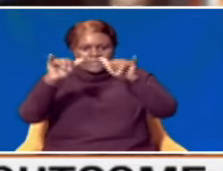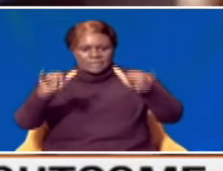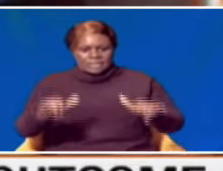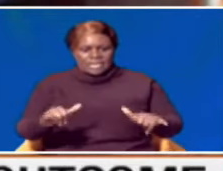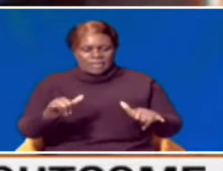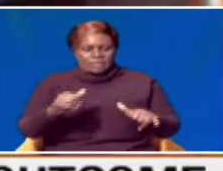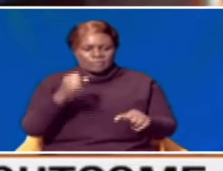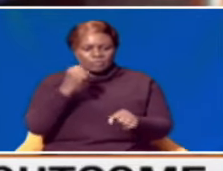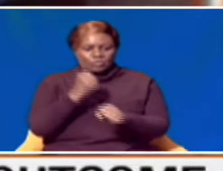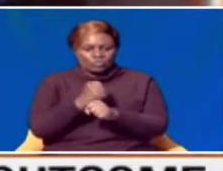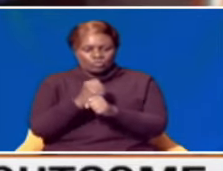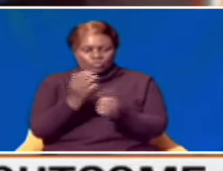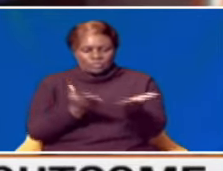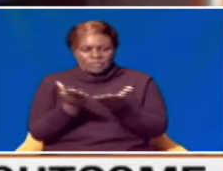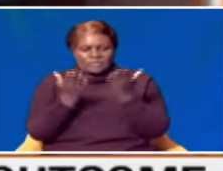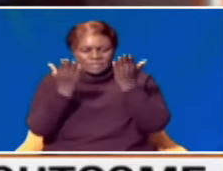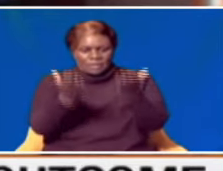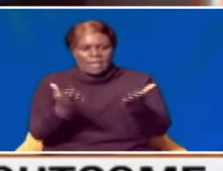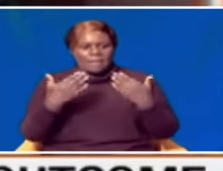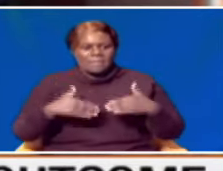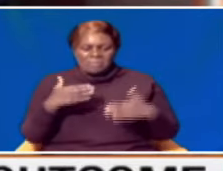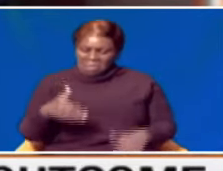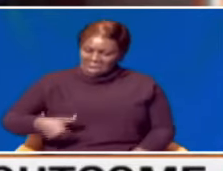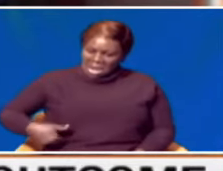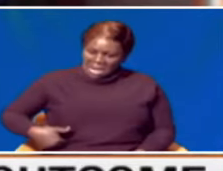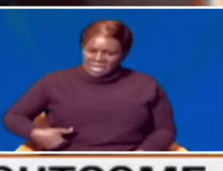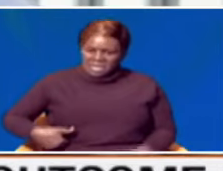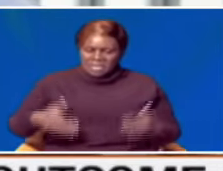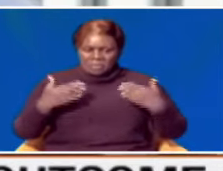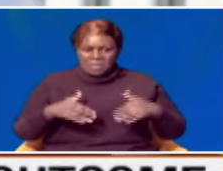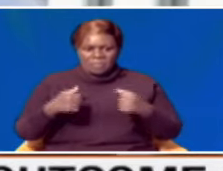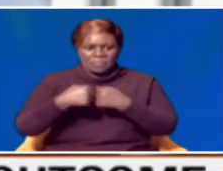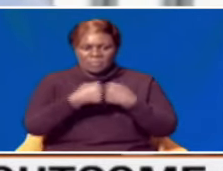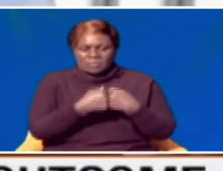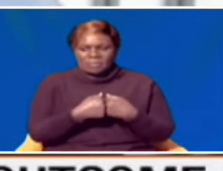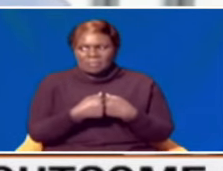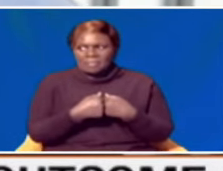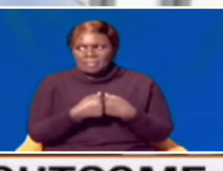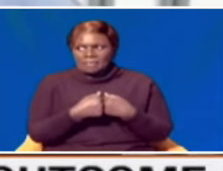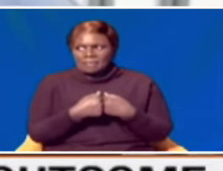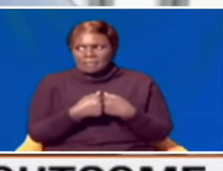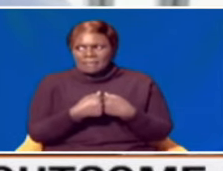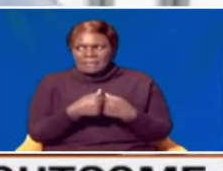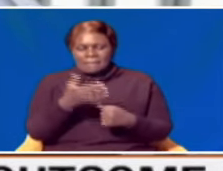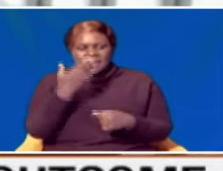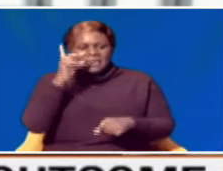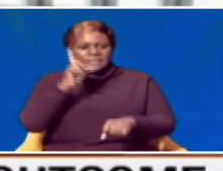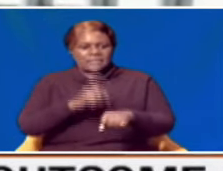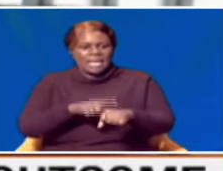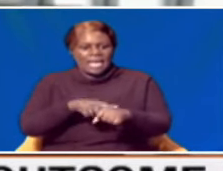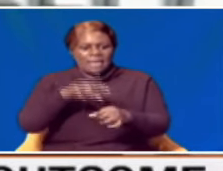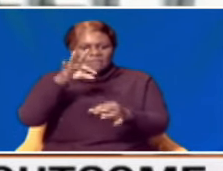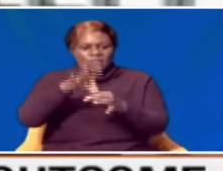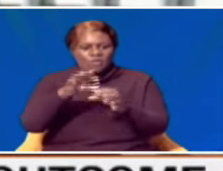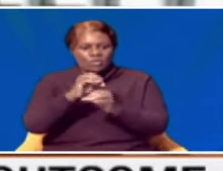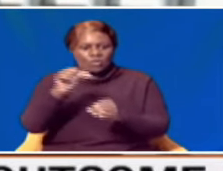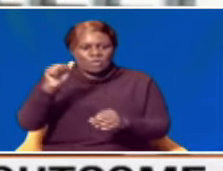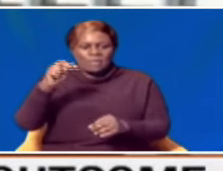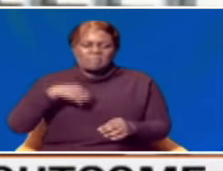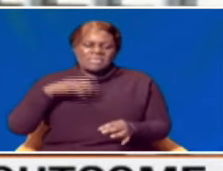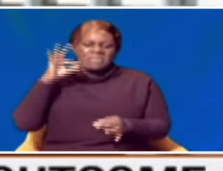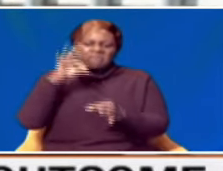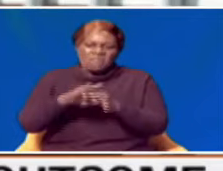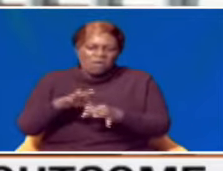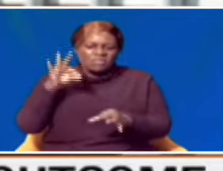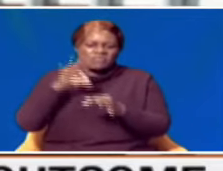do service delivery to the people, because the people are hungry, people are struggling. In this vote, it's my first time not to vote for ANC. I've been voting